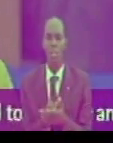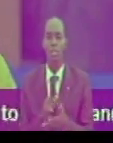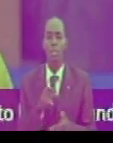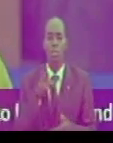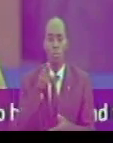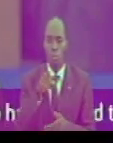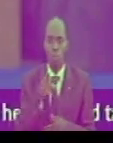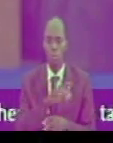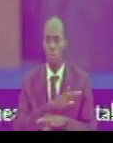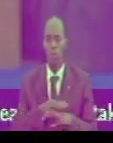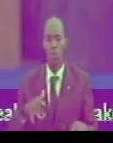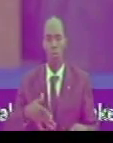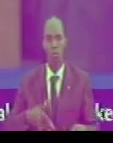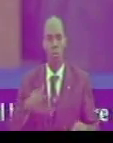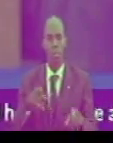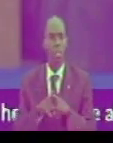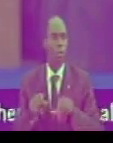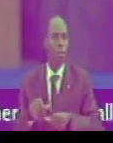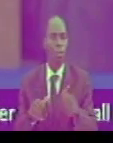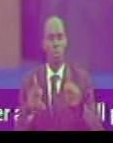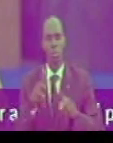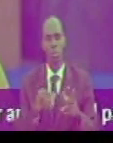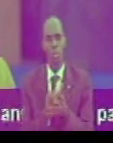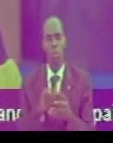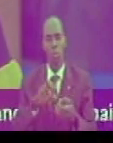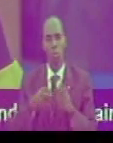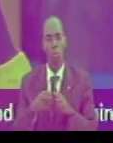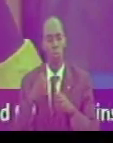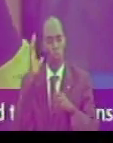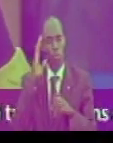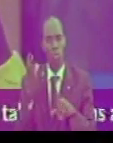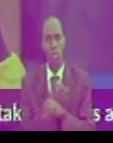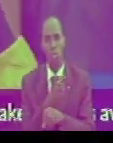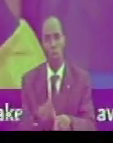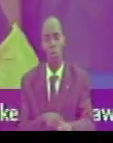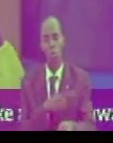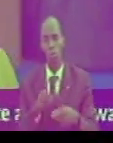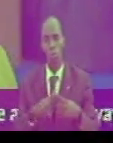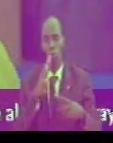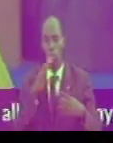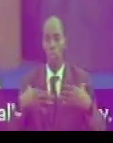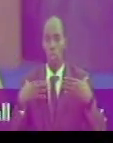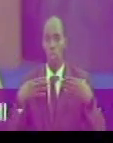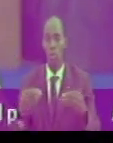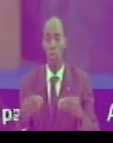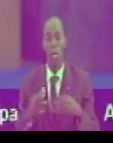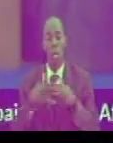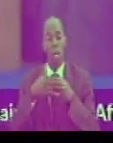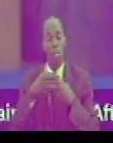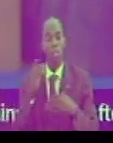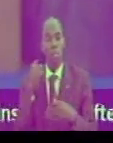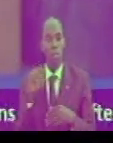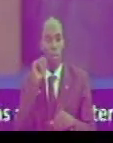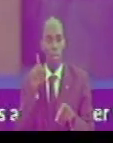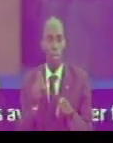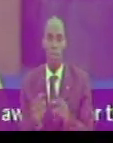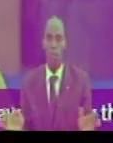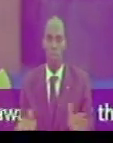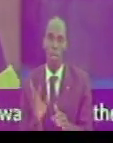man of God said, lay your hands where it's aching you, paining you, and all of that, and she told me to lay my hands on my head